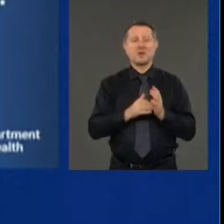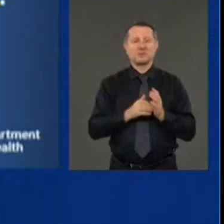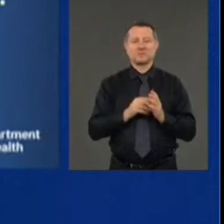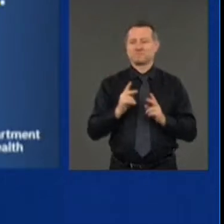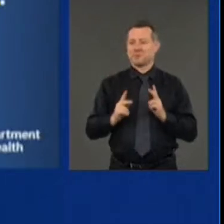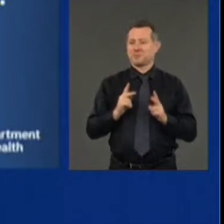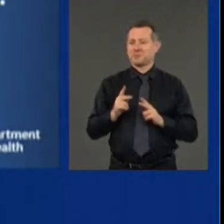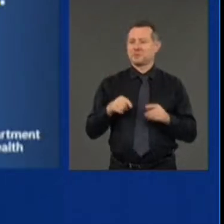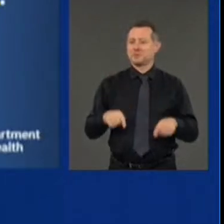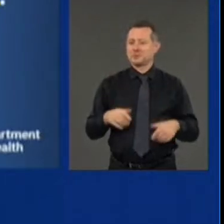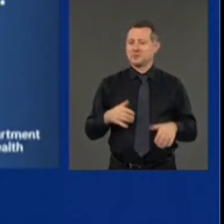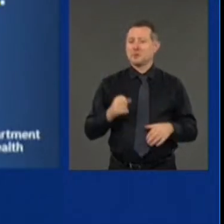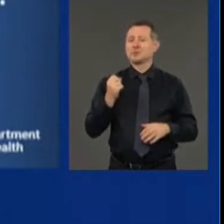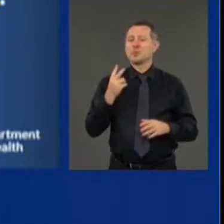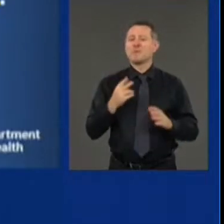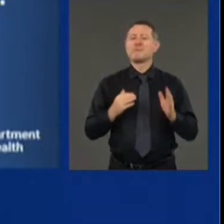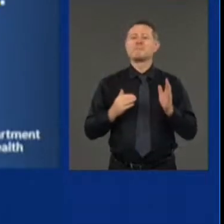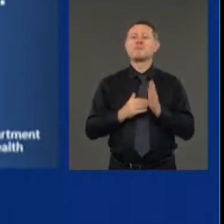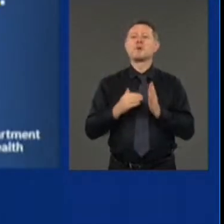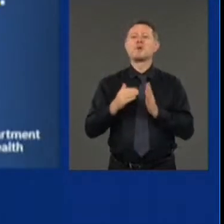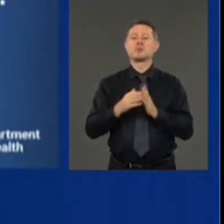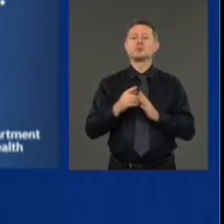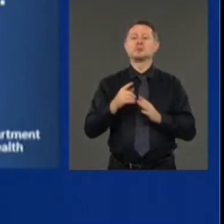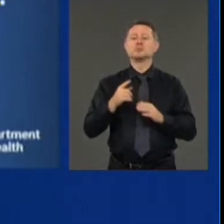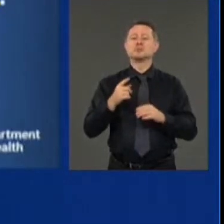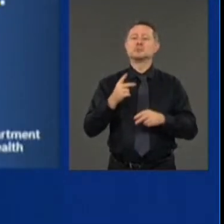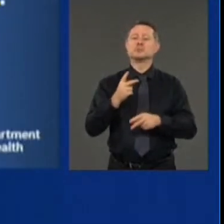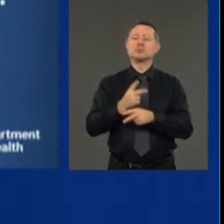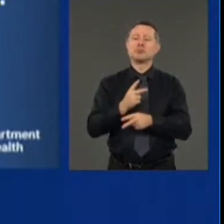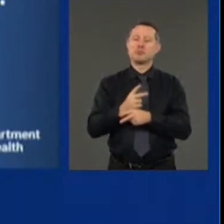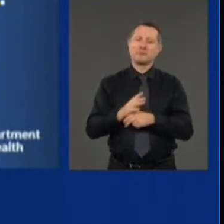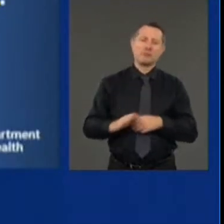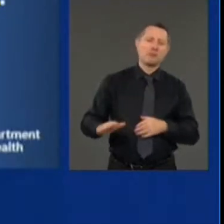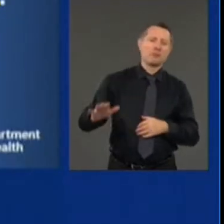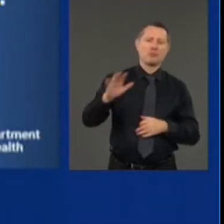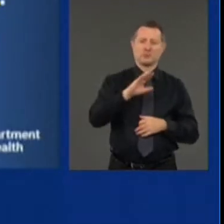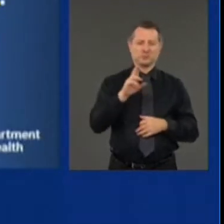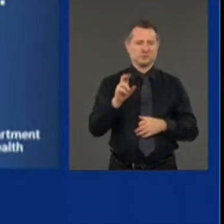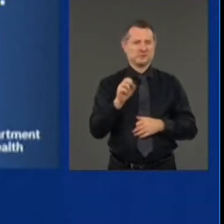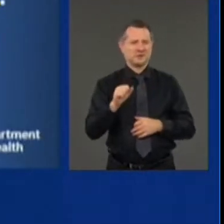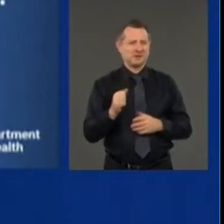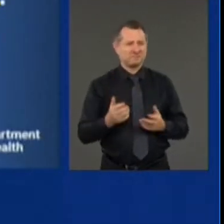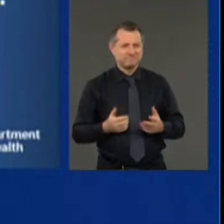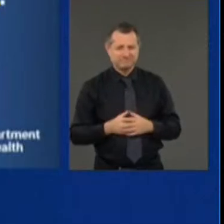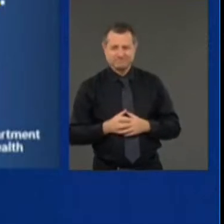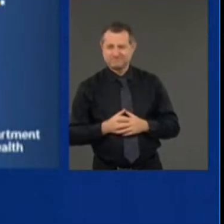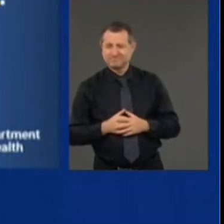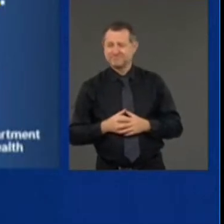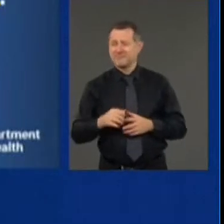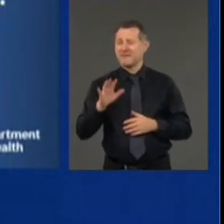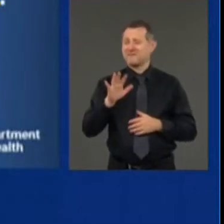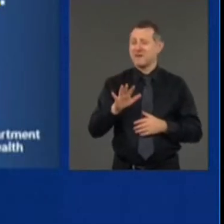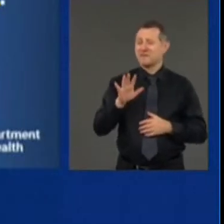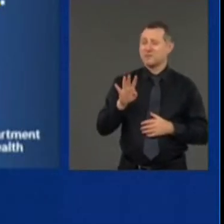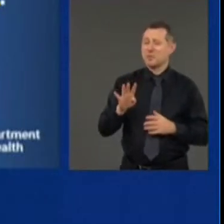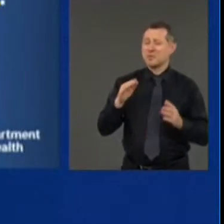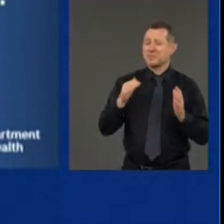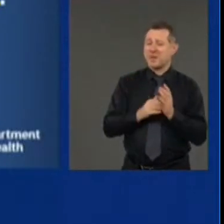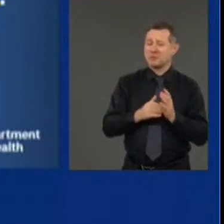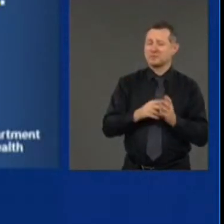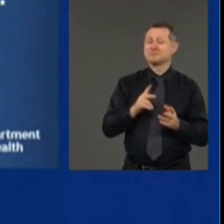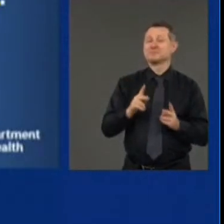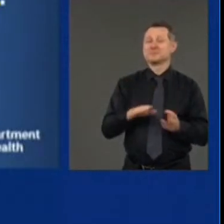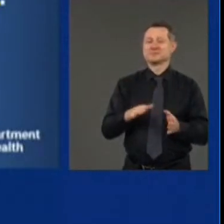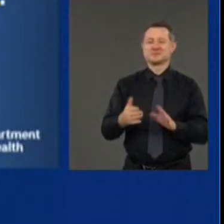long-term care facilities across the nation. 54,000 residents and staff at these facilities have died from COVID-19.